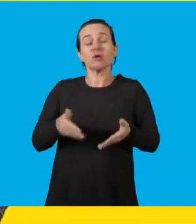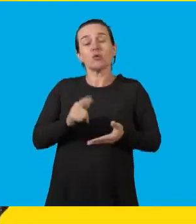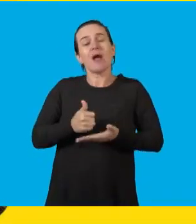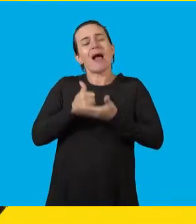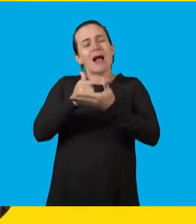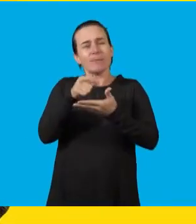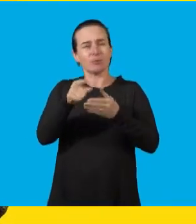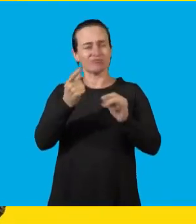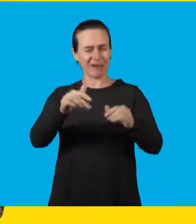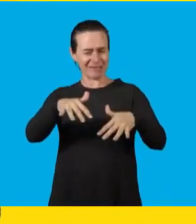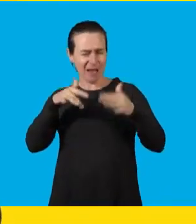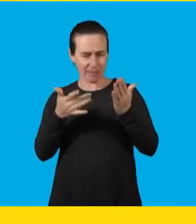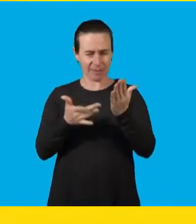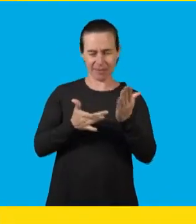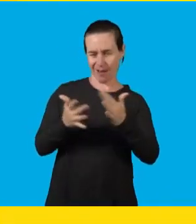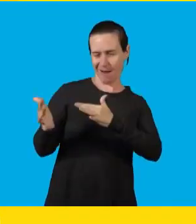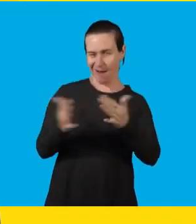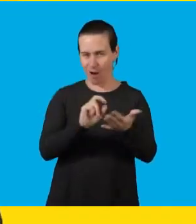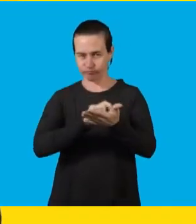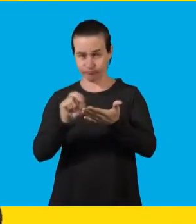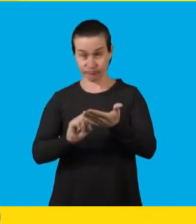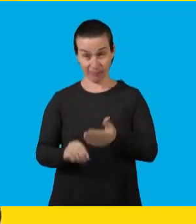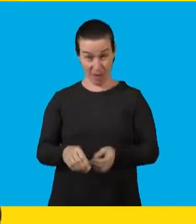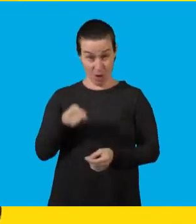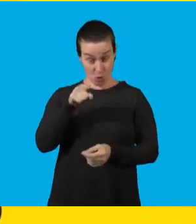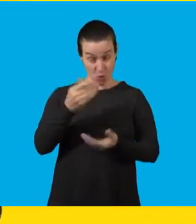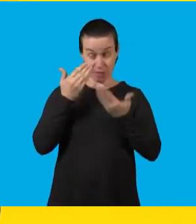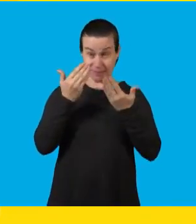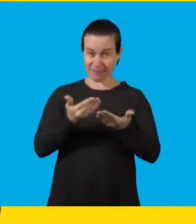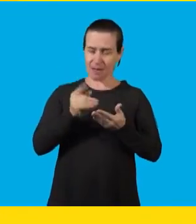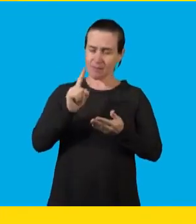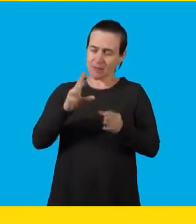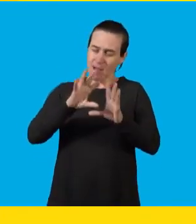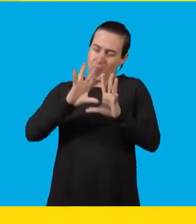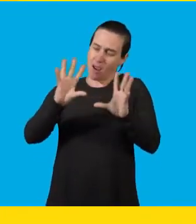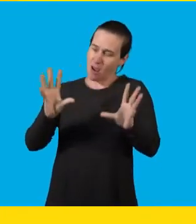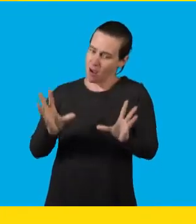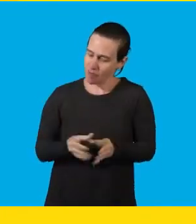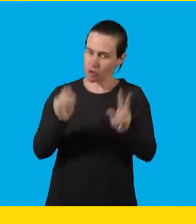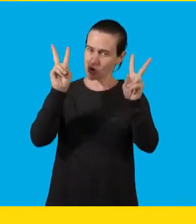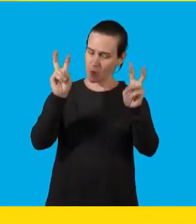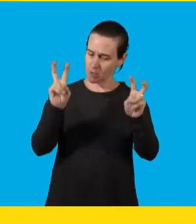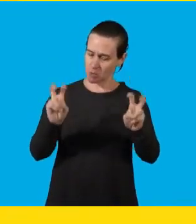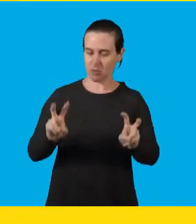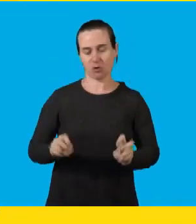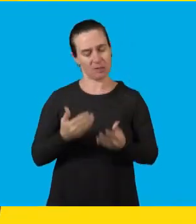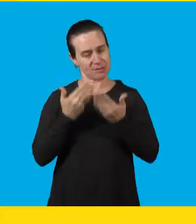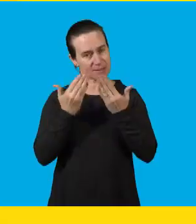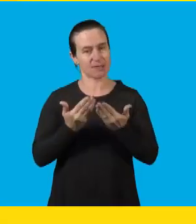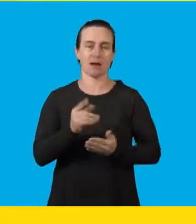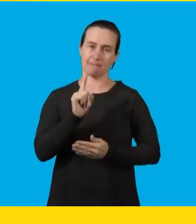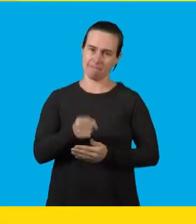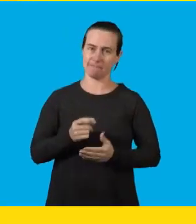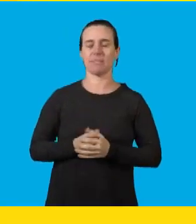with exam techniques. But in terms of studying, please make sure that you have covered all this content